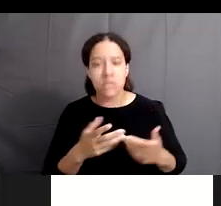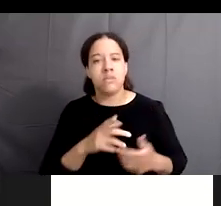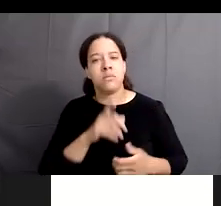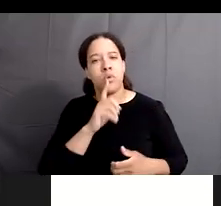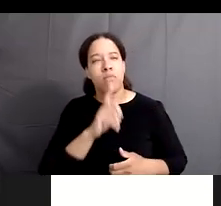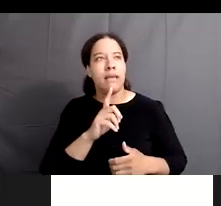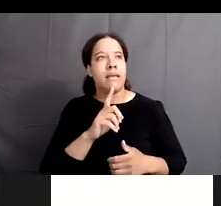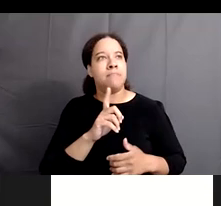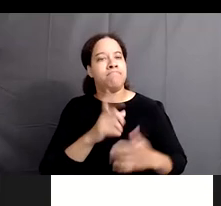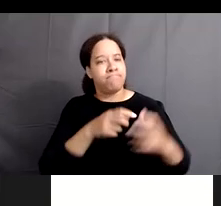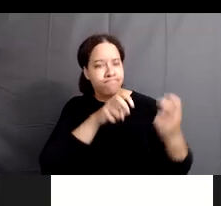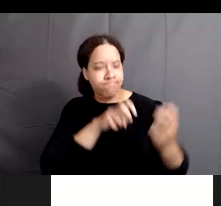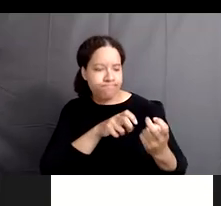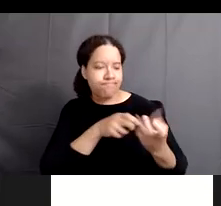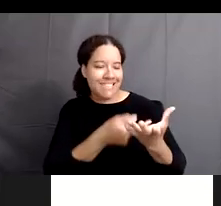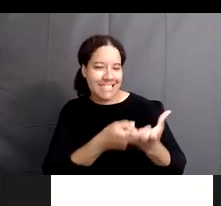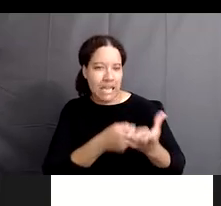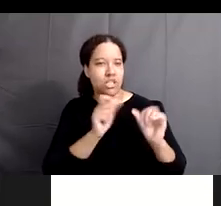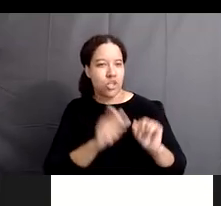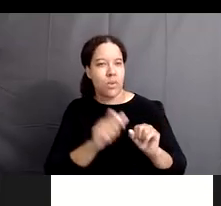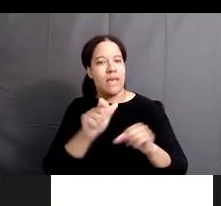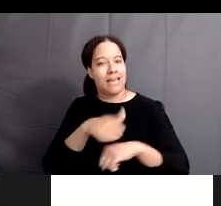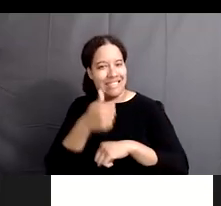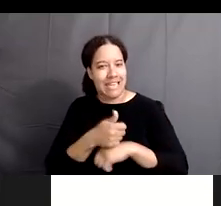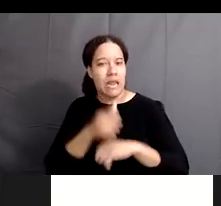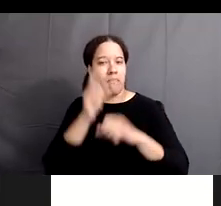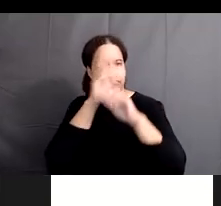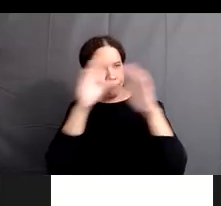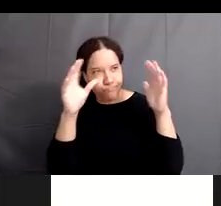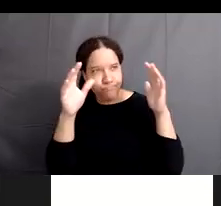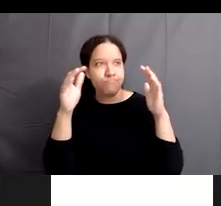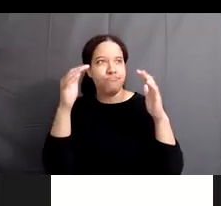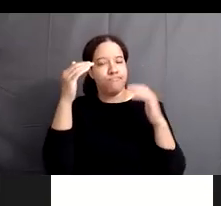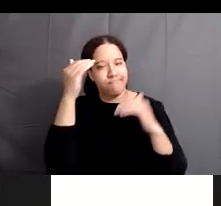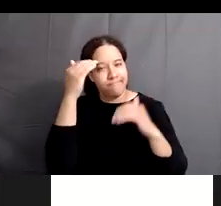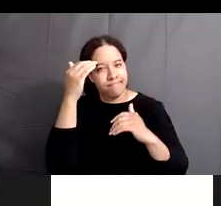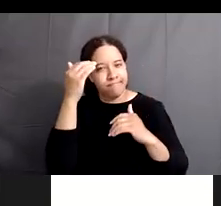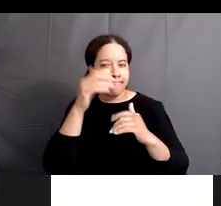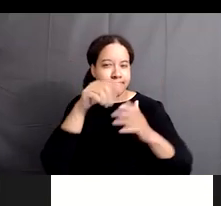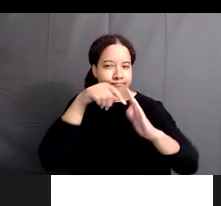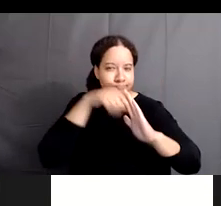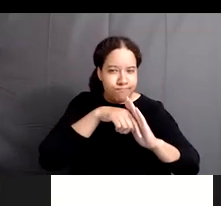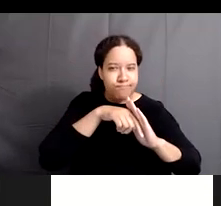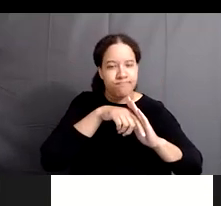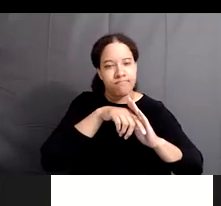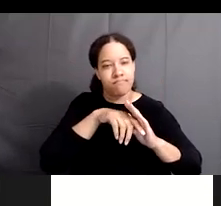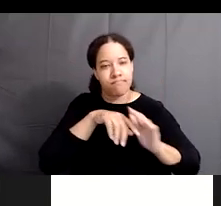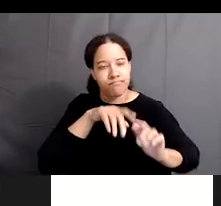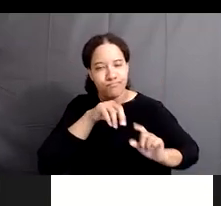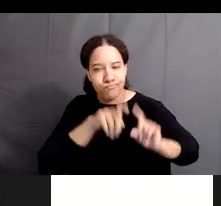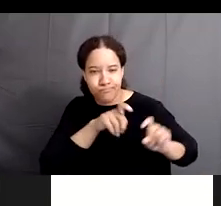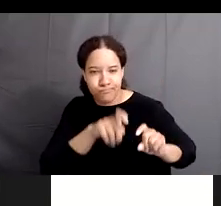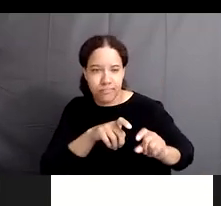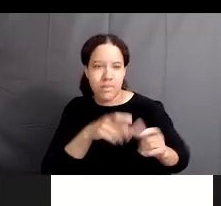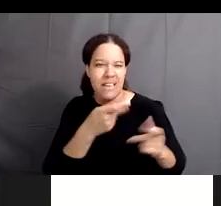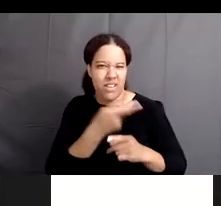the stage for, going deeper in and probing whether or not the context